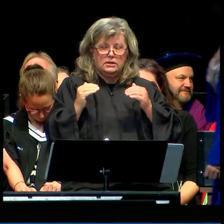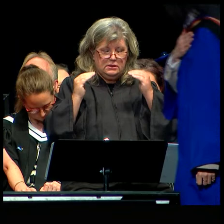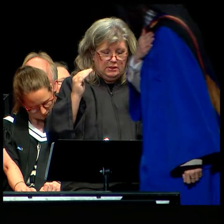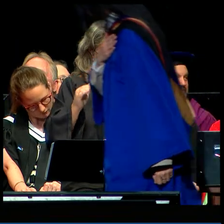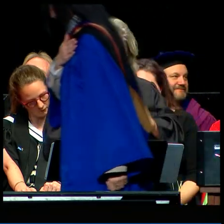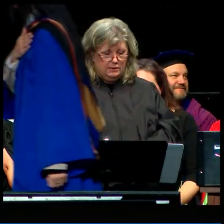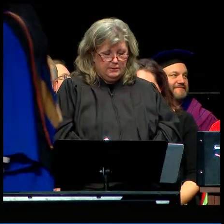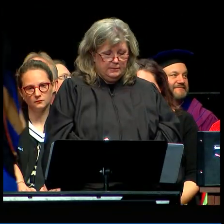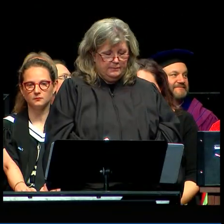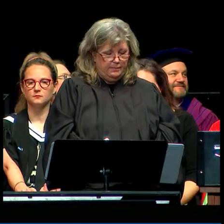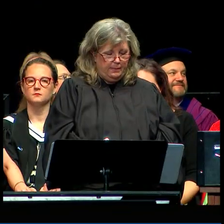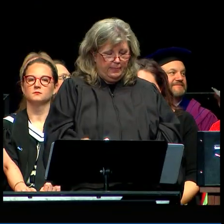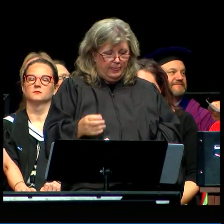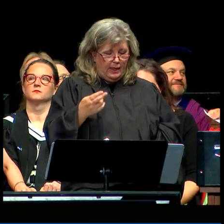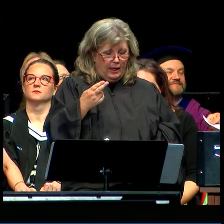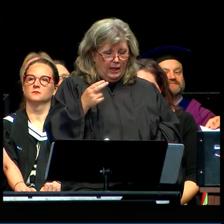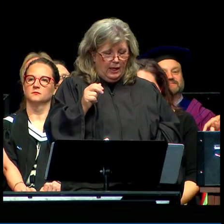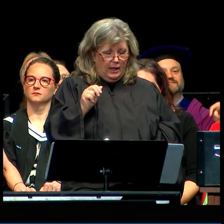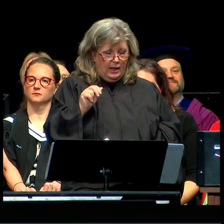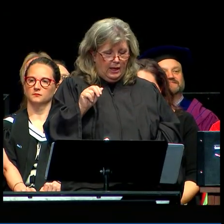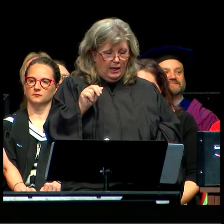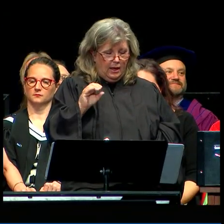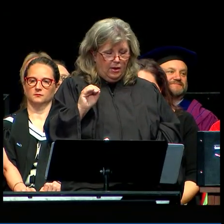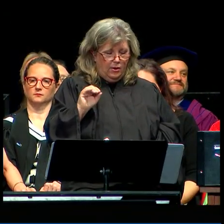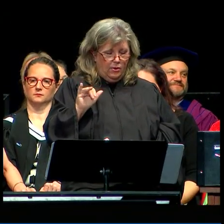Haoyu Chen.